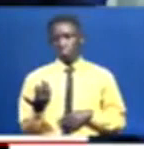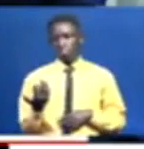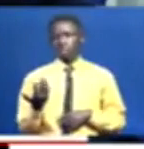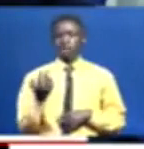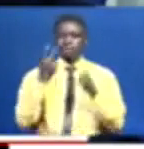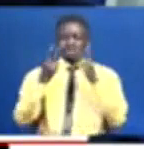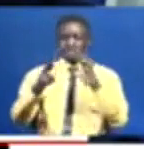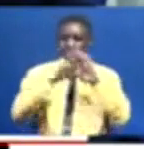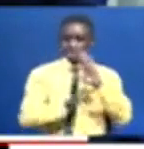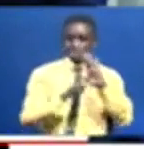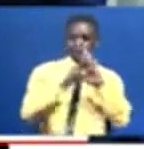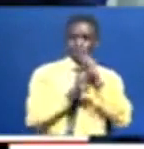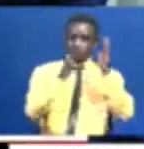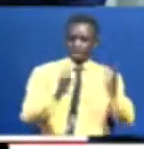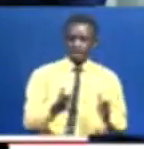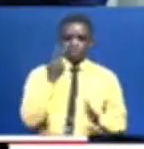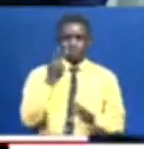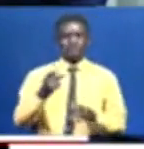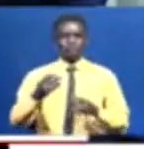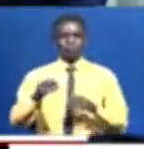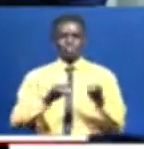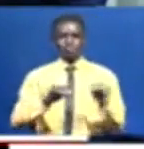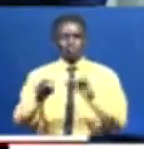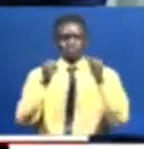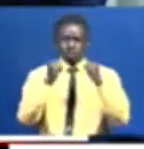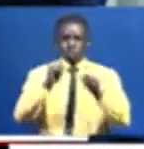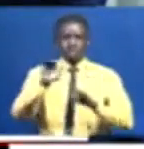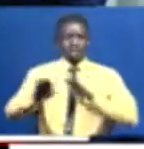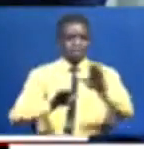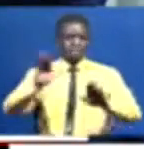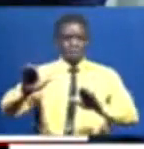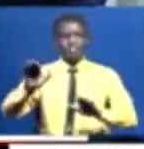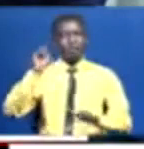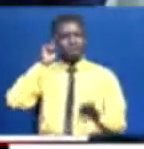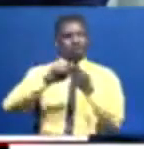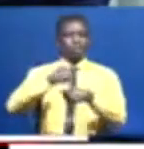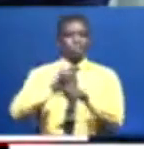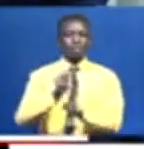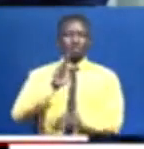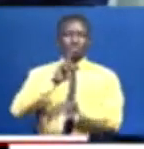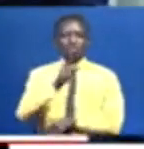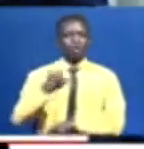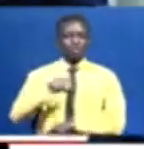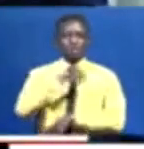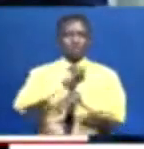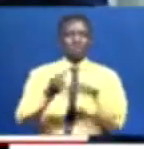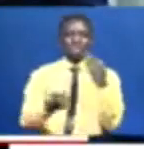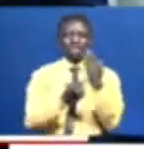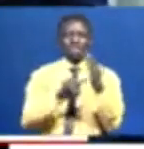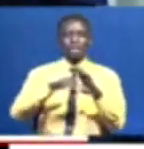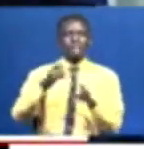taking stronger steps towards ensuring that we actually use technology in an ethical manner.